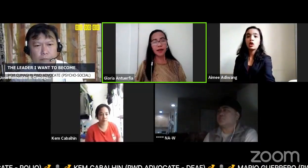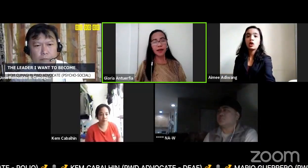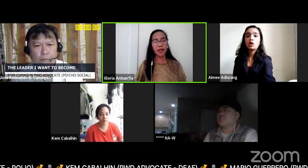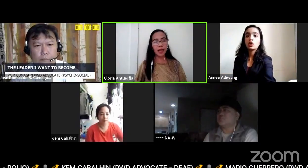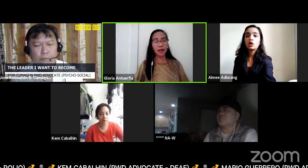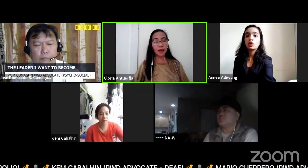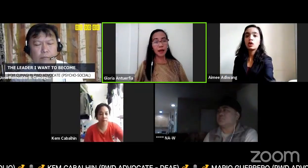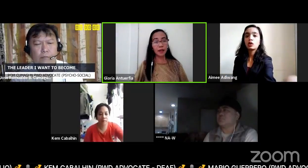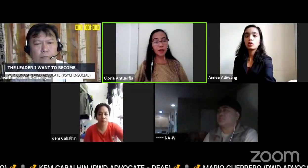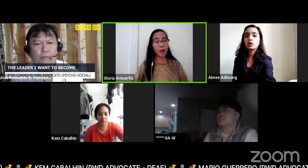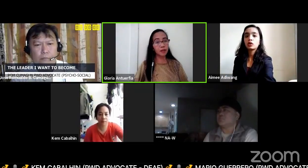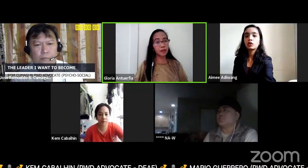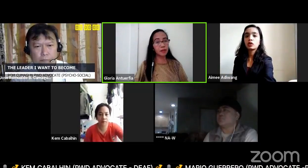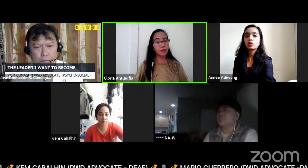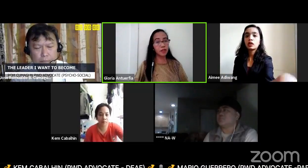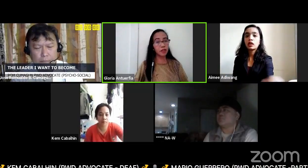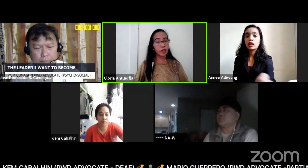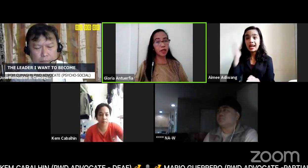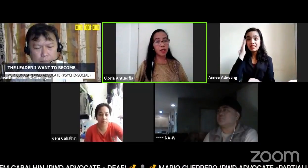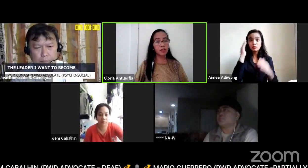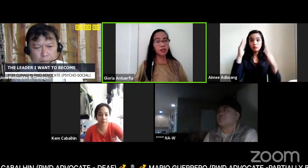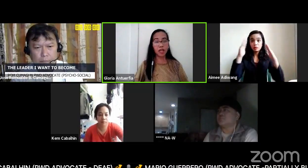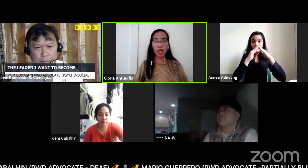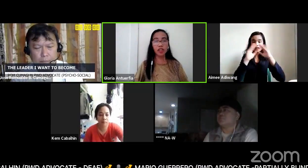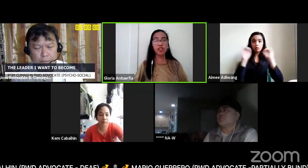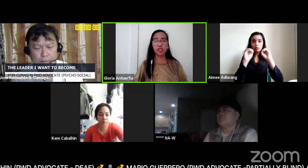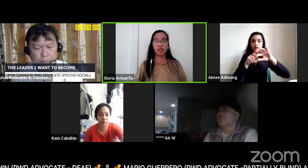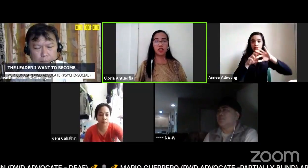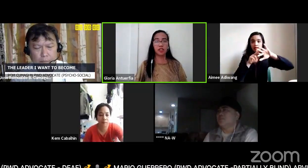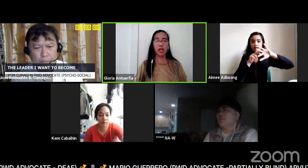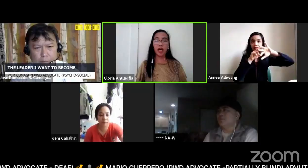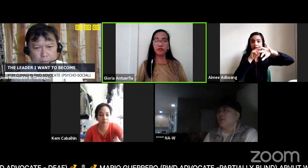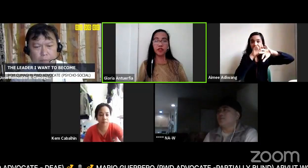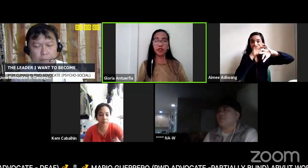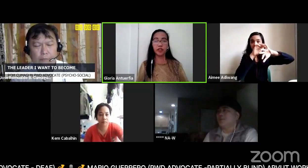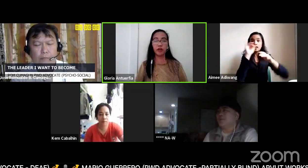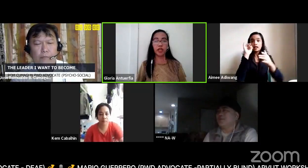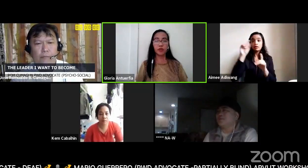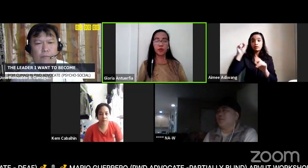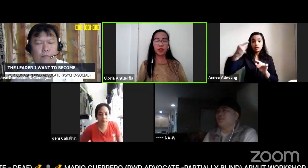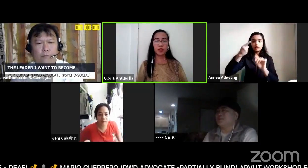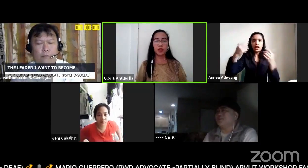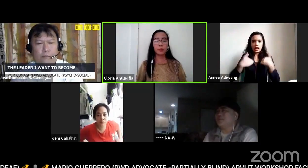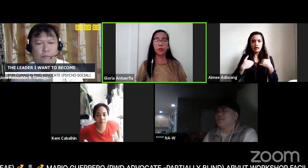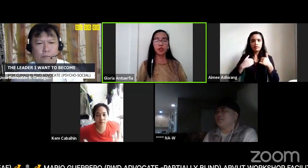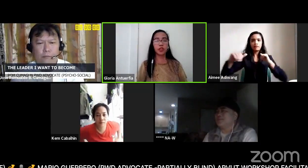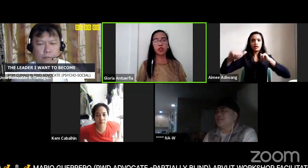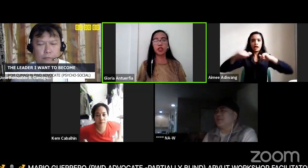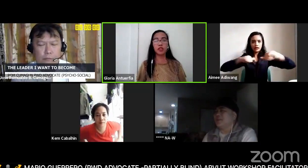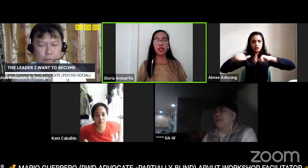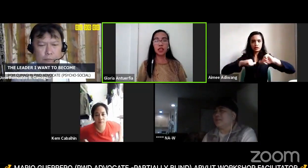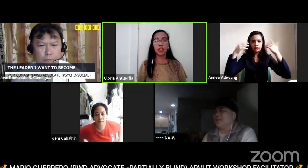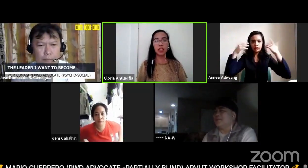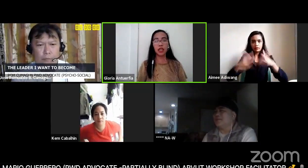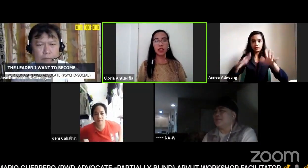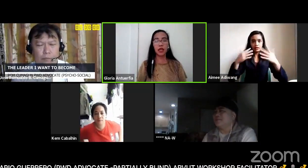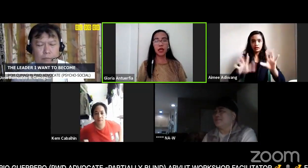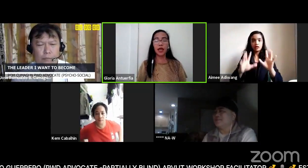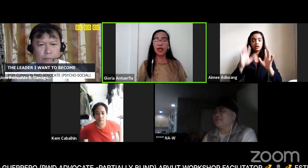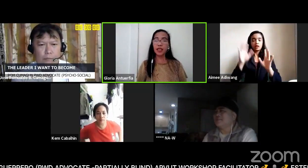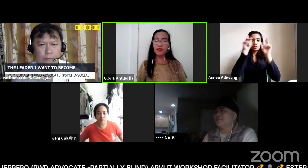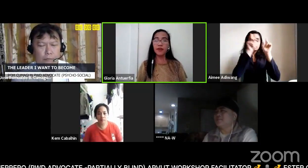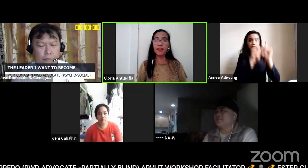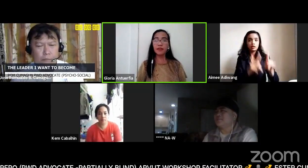tahanang walang hagdan. That at once there is an action after talking to the person in